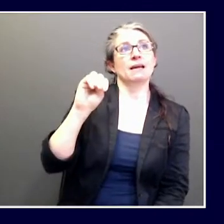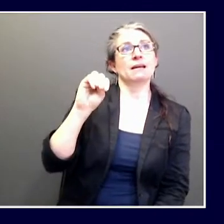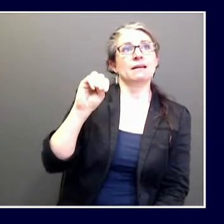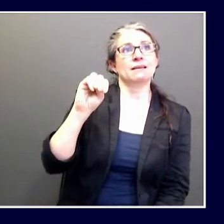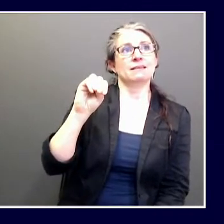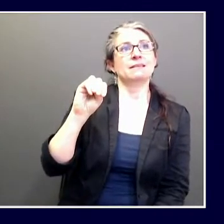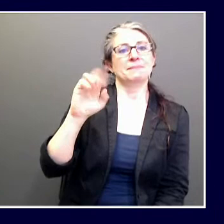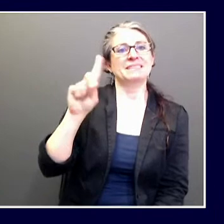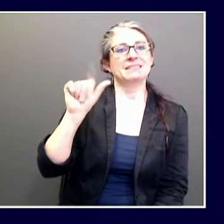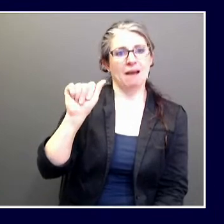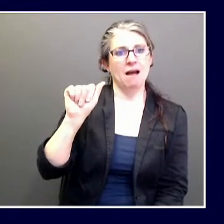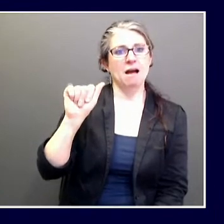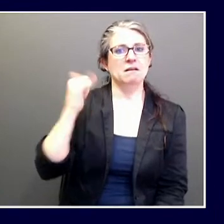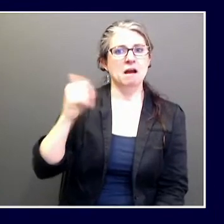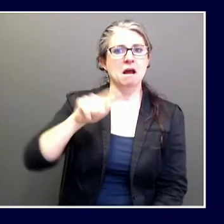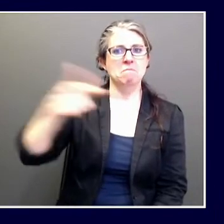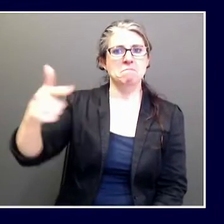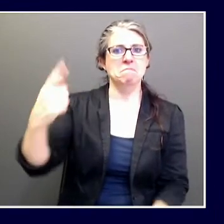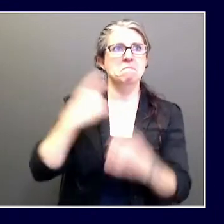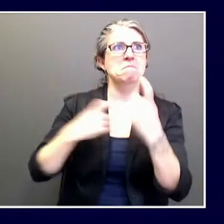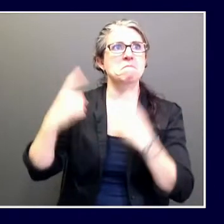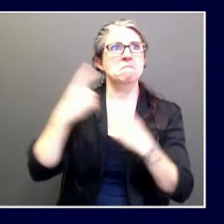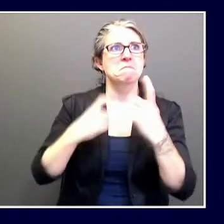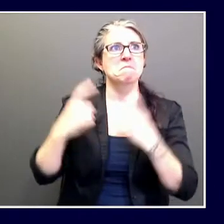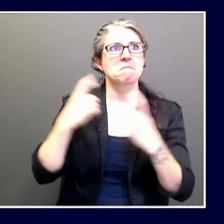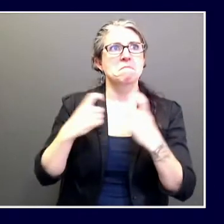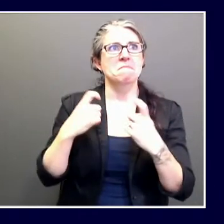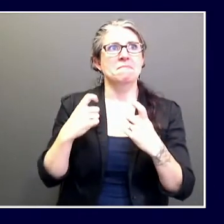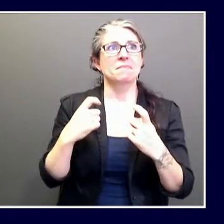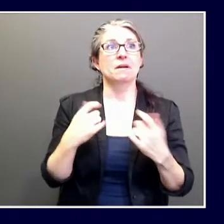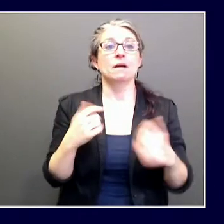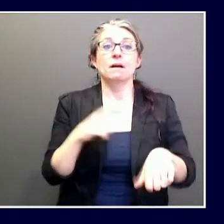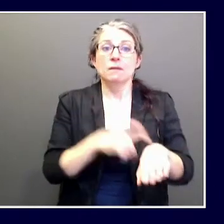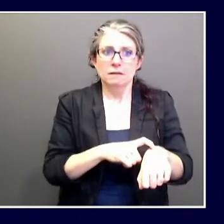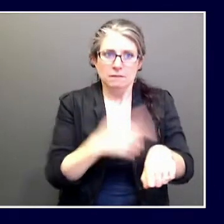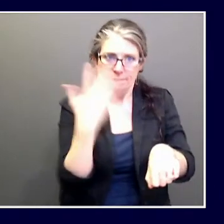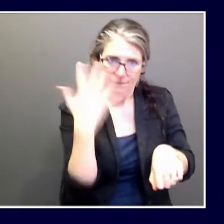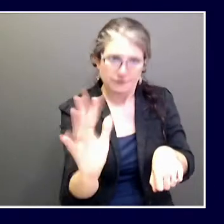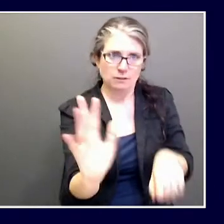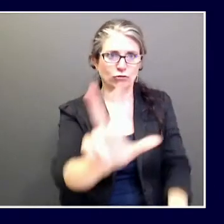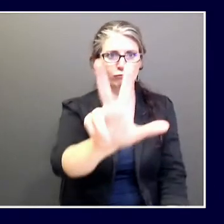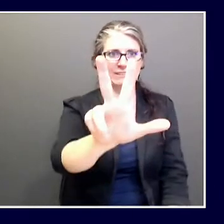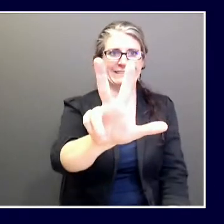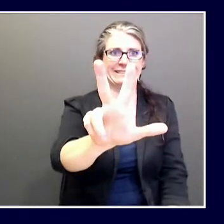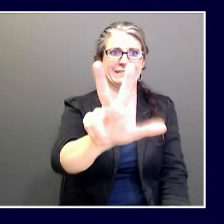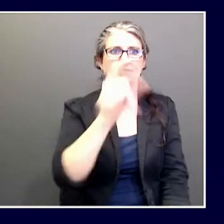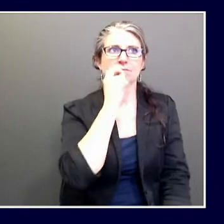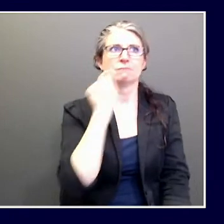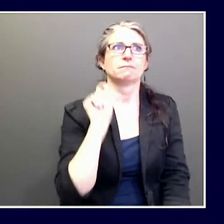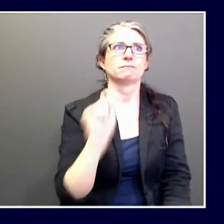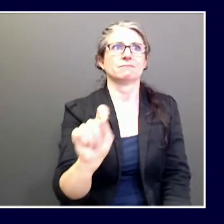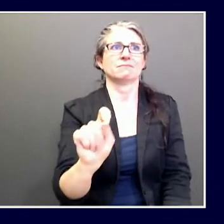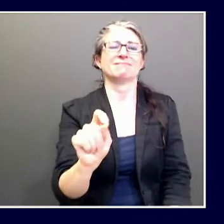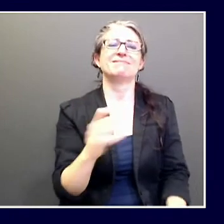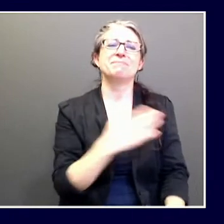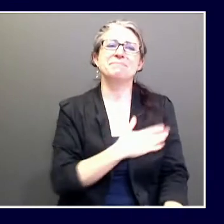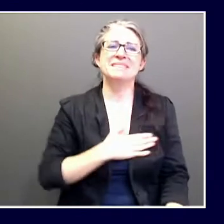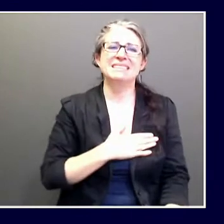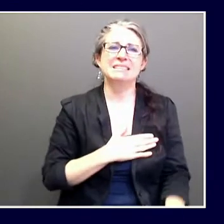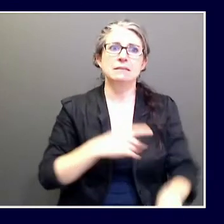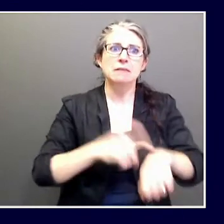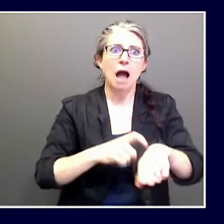the Commissioner and I have a hard stop at 3 p.m. So I'd ask that you be respectful of your other colleagues so that we can get through all 12